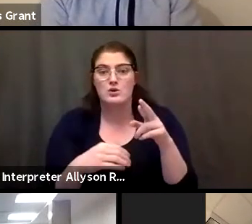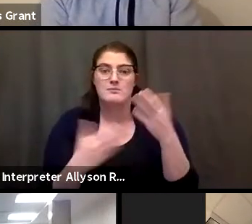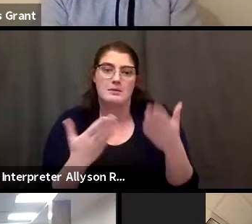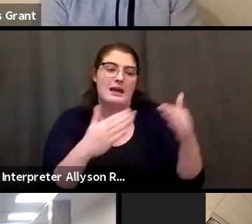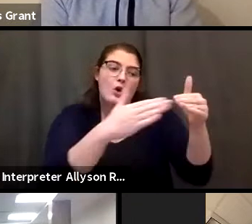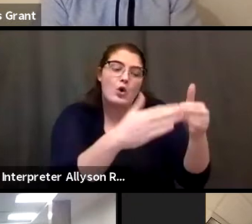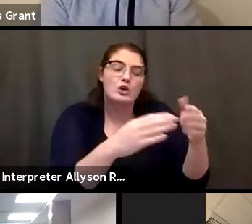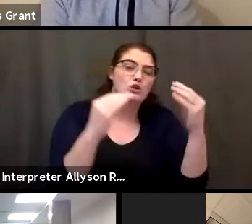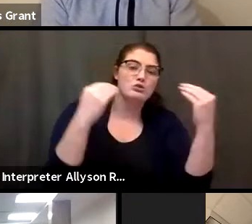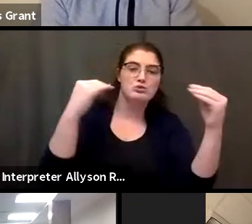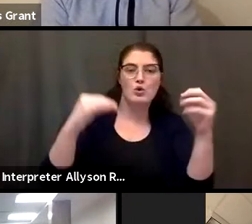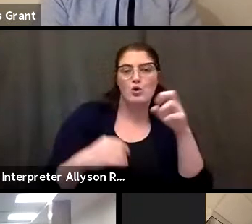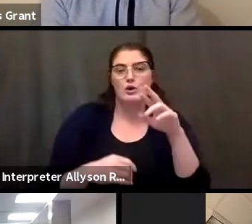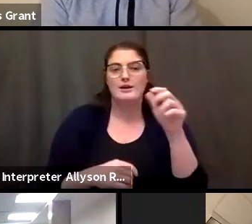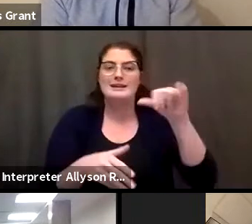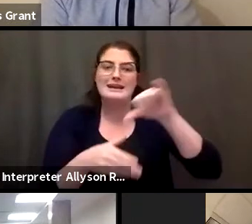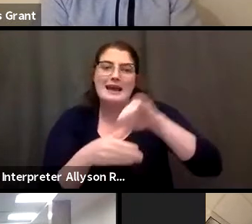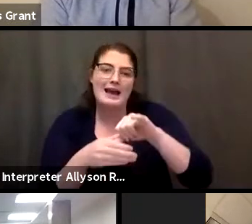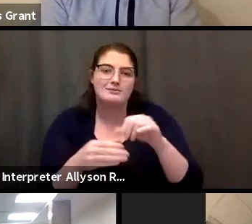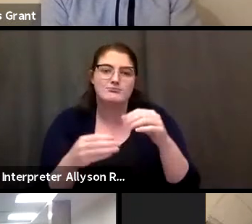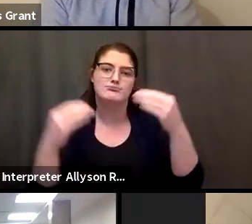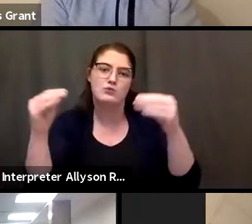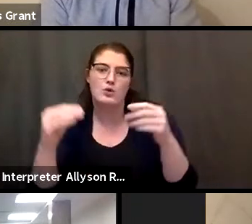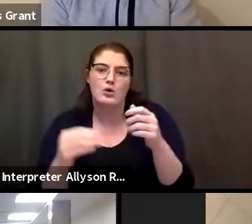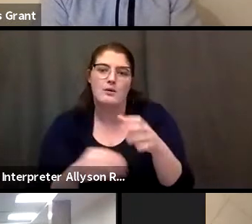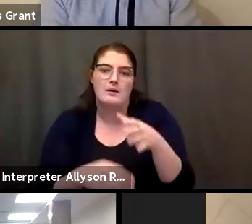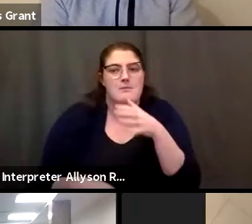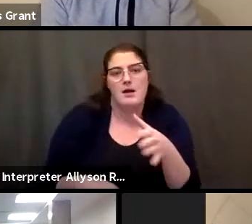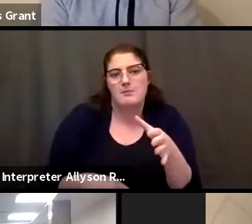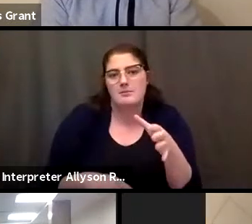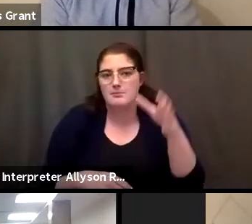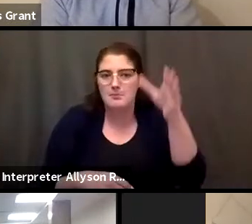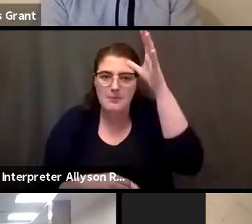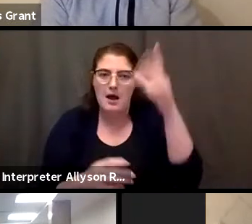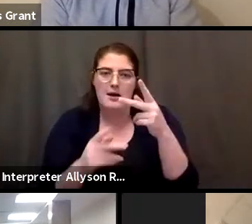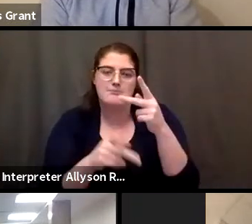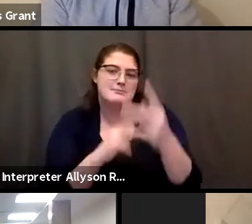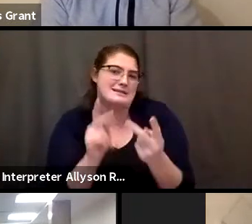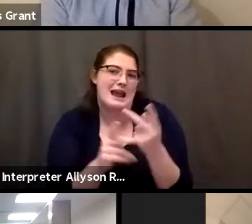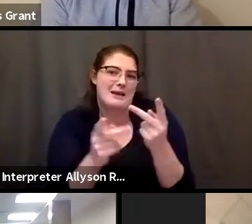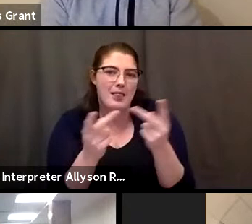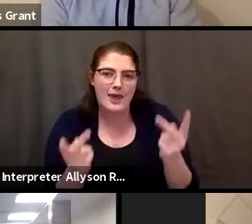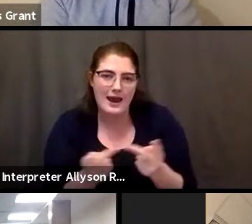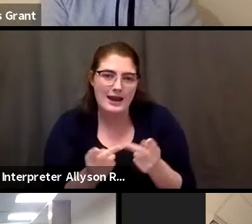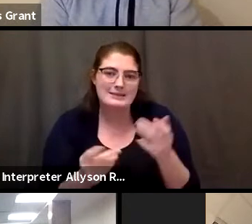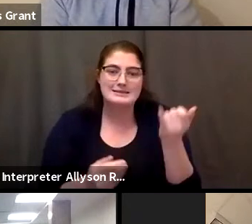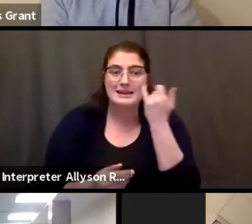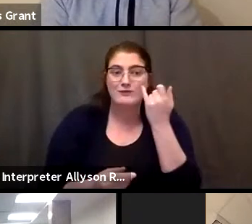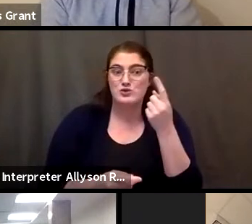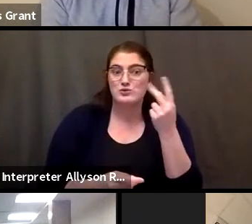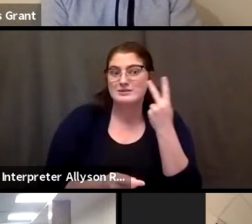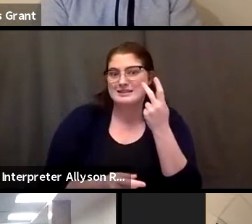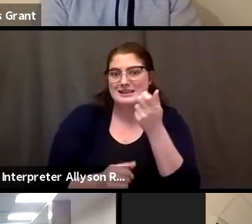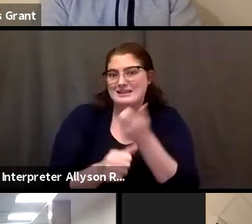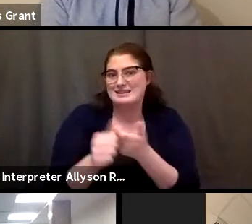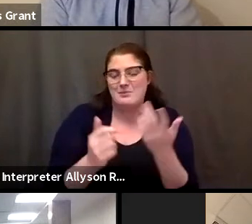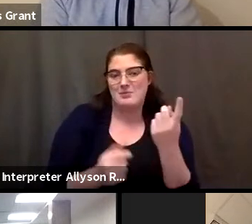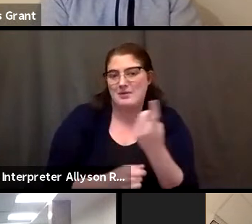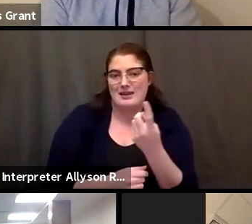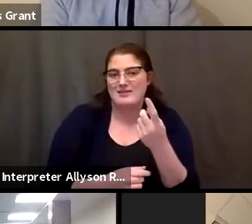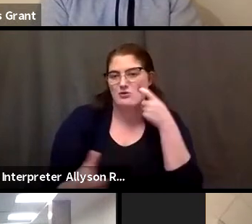store or a gas station, or a mom and pop type place, if they see something that they suspect to be one of these